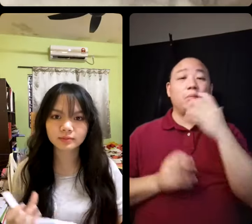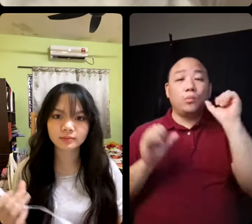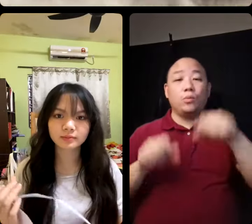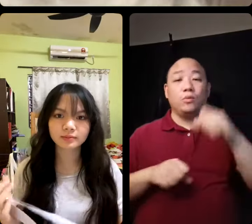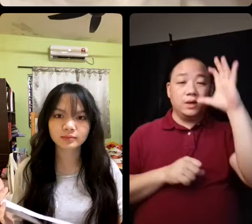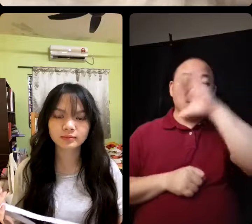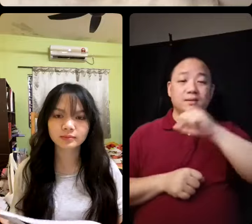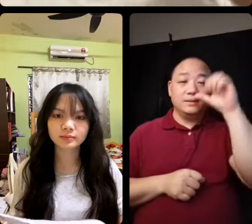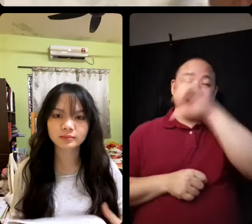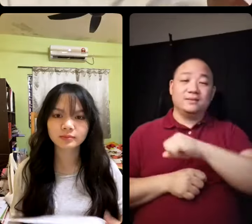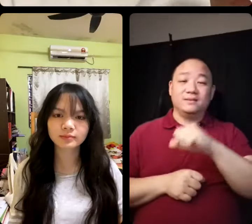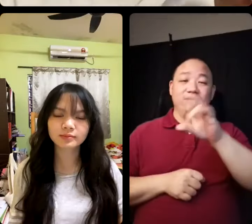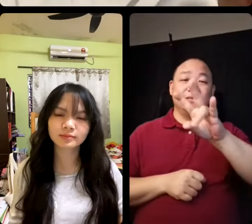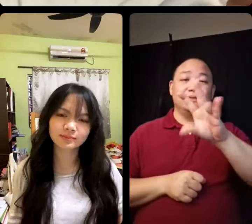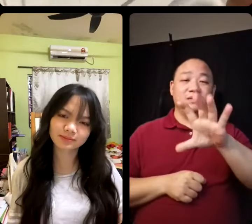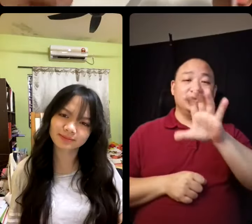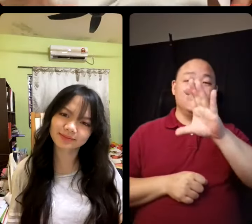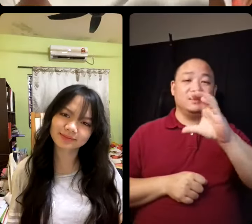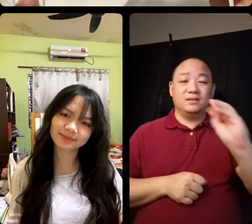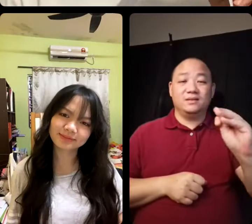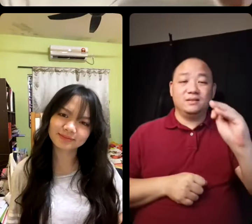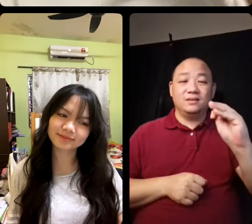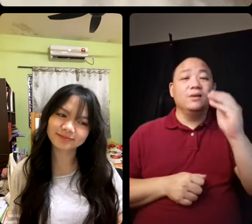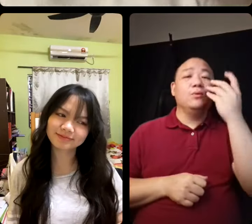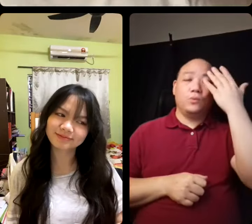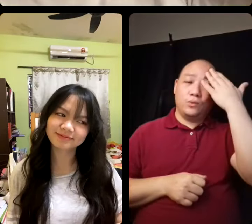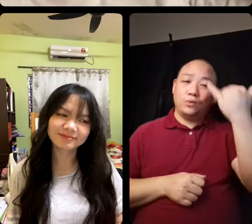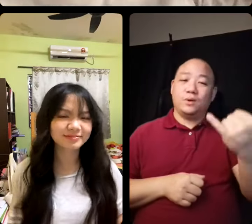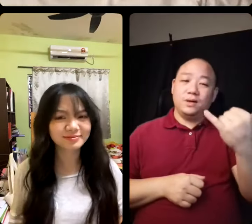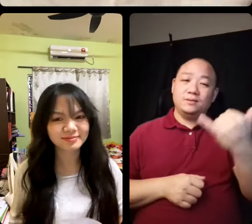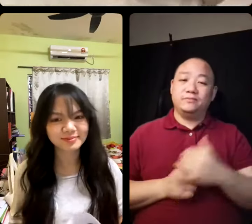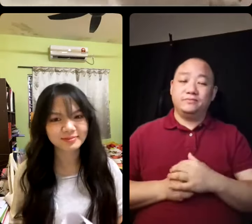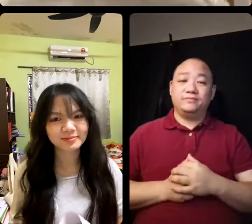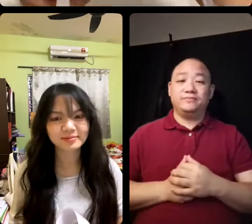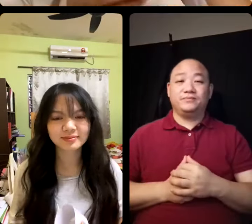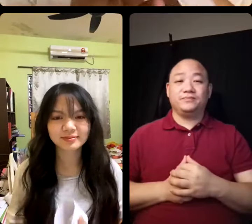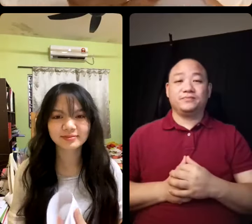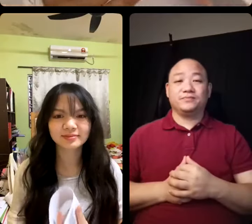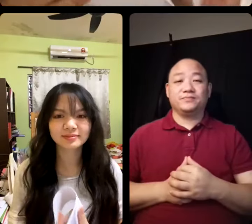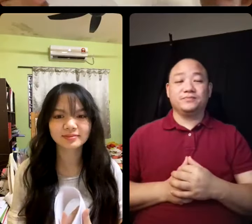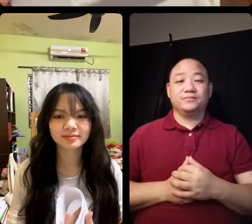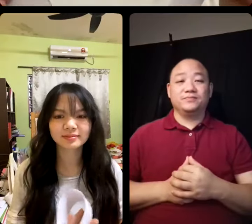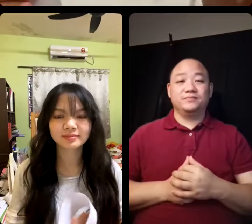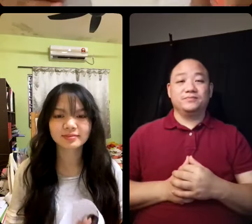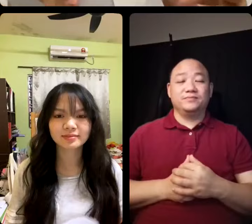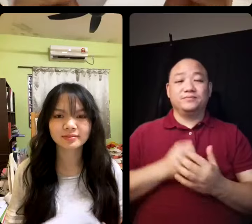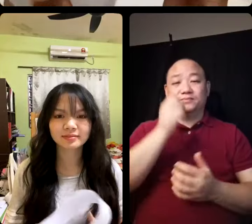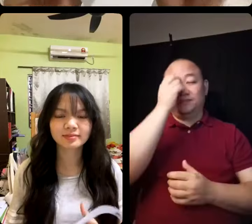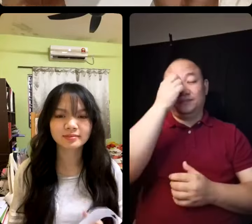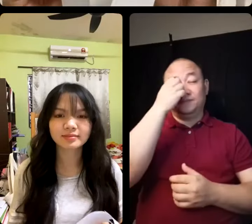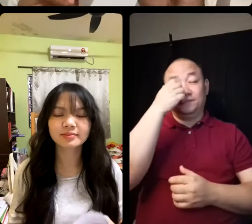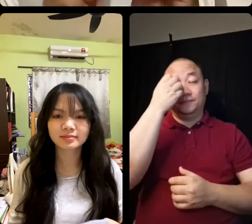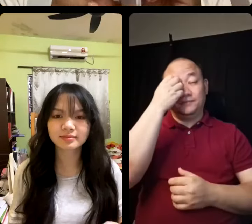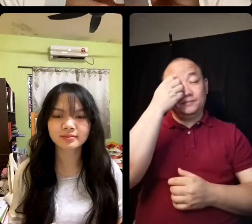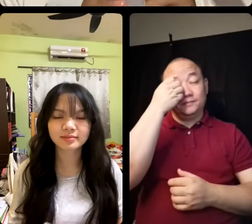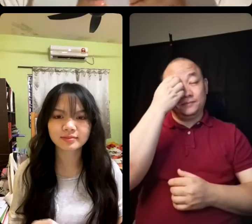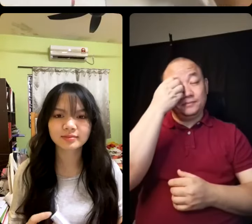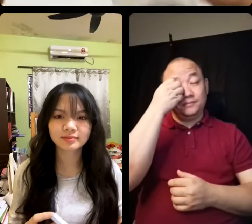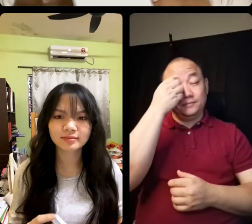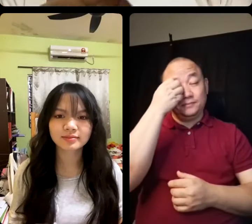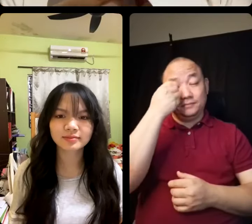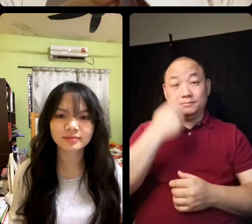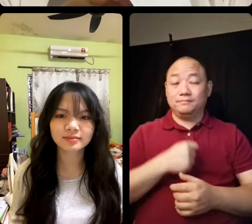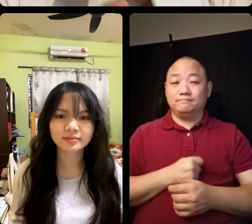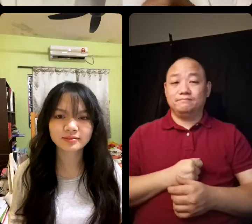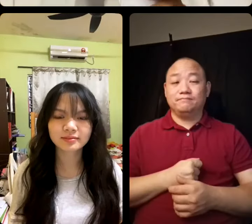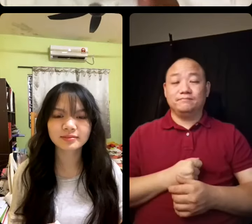paper represent? Cuba teka. Like, why is this 75 cm paper, like, means in this